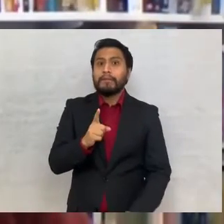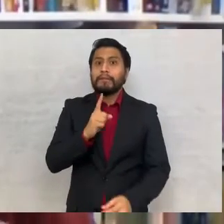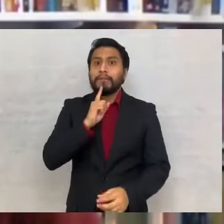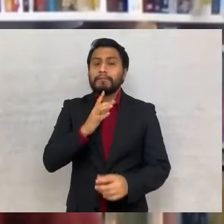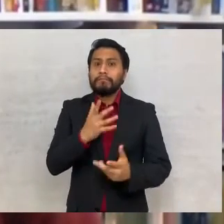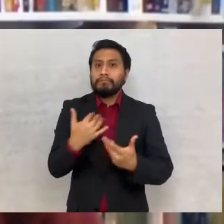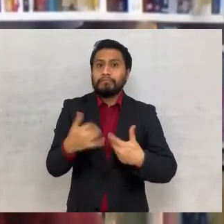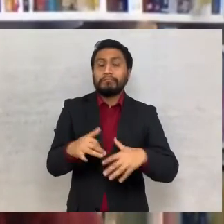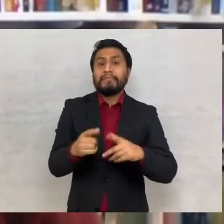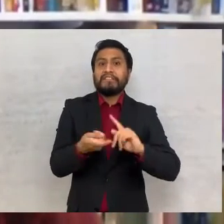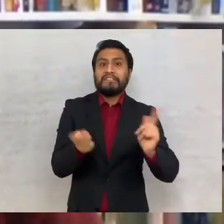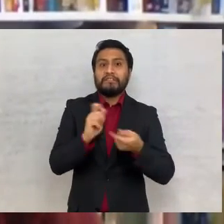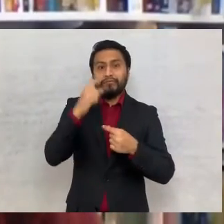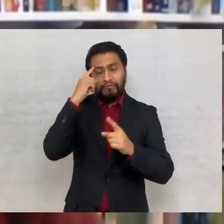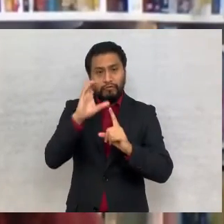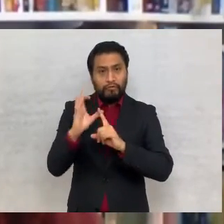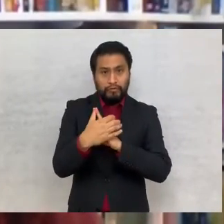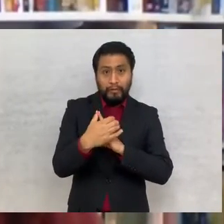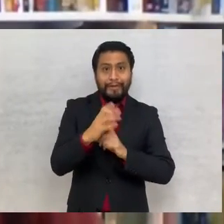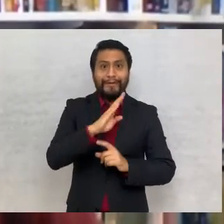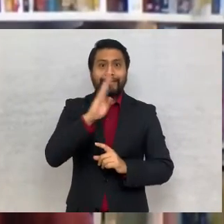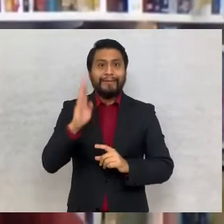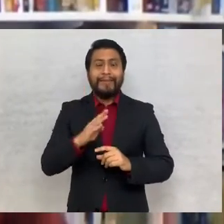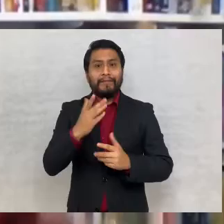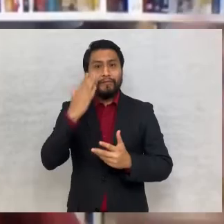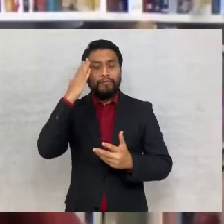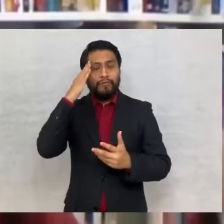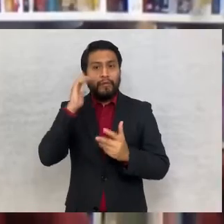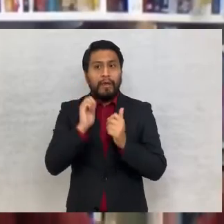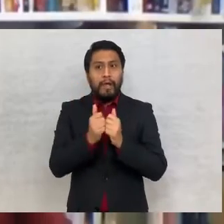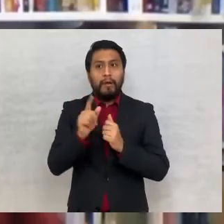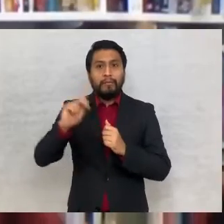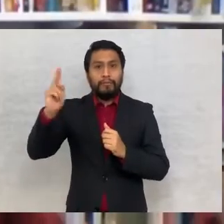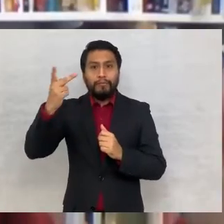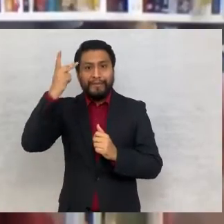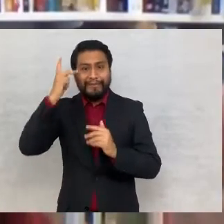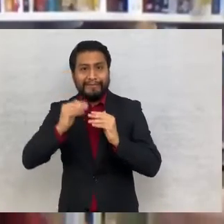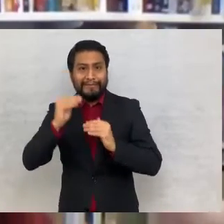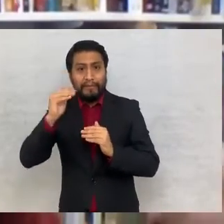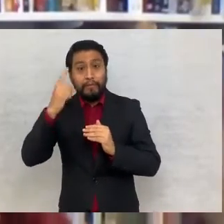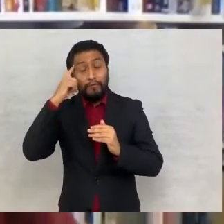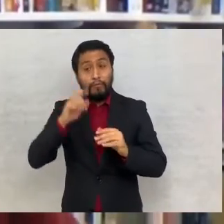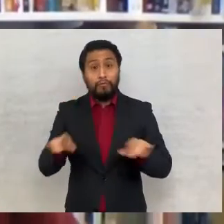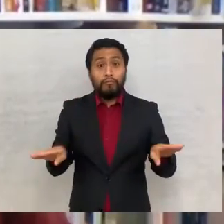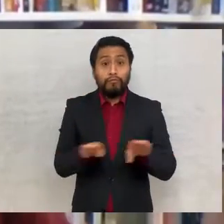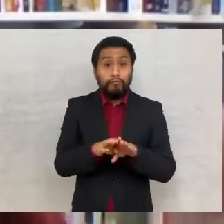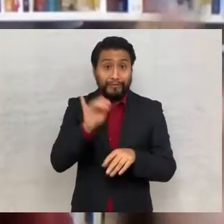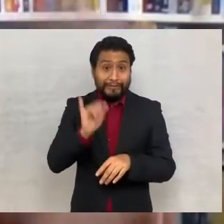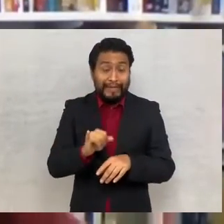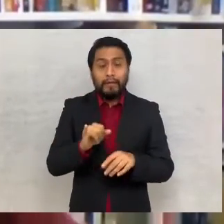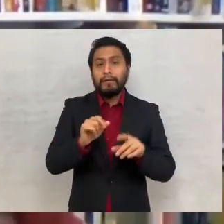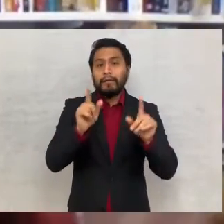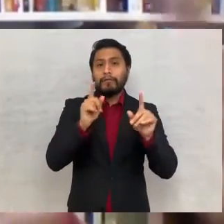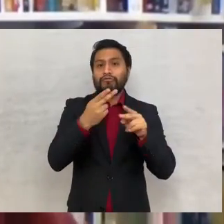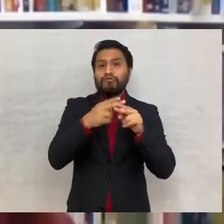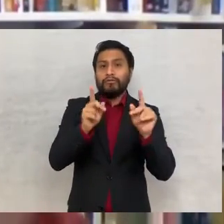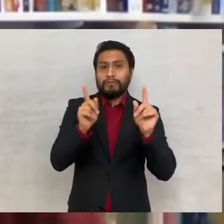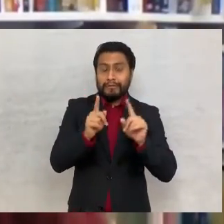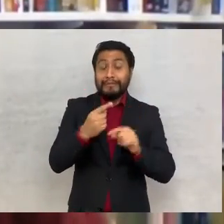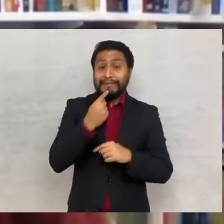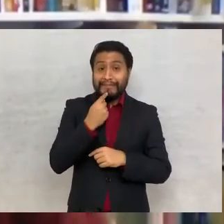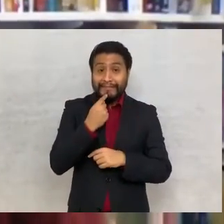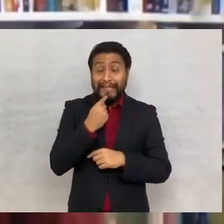original peoples. After the end of the Great War, they were immigrants of maladjusted races who could degenerate the population through bad life or